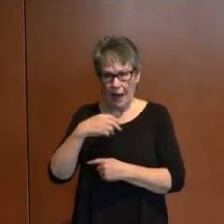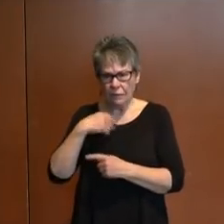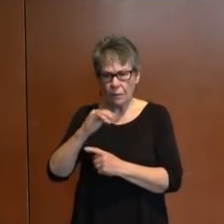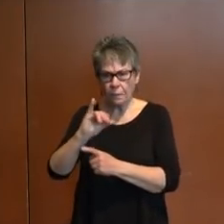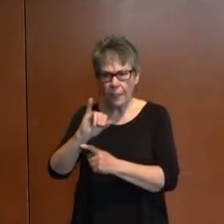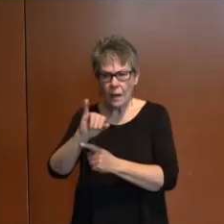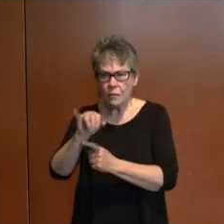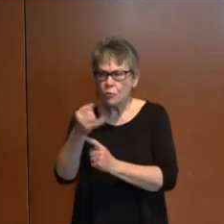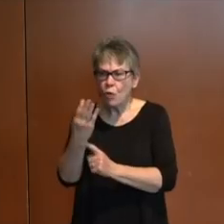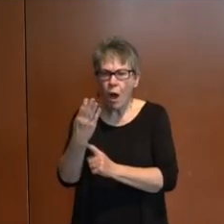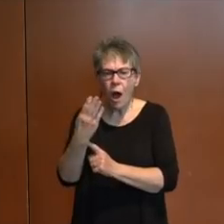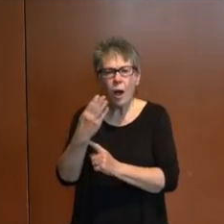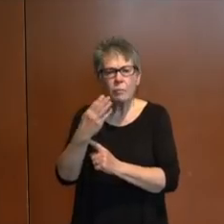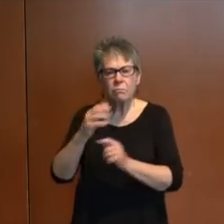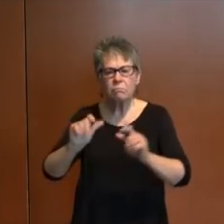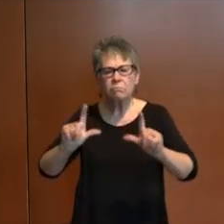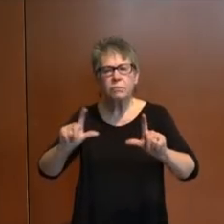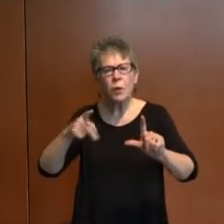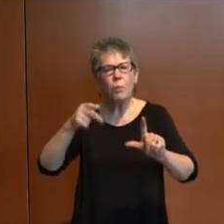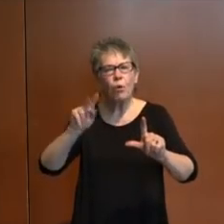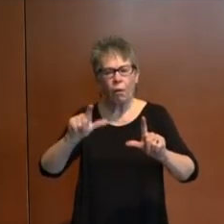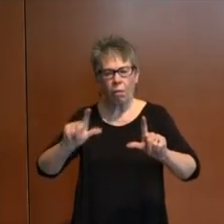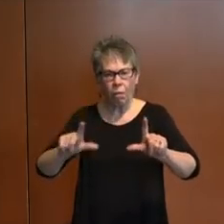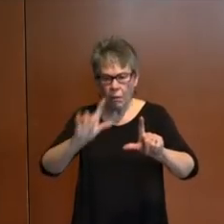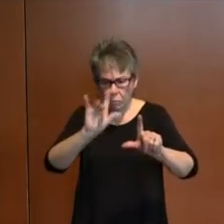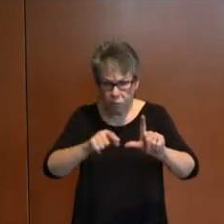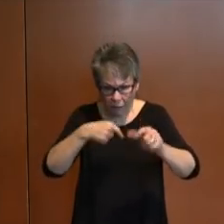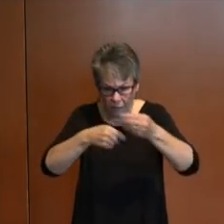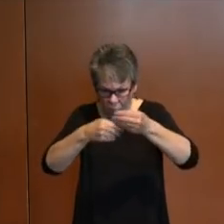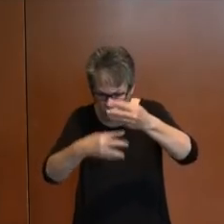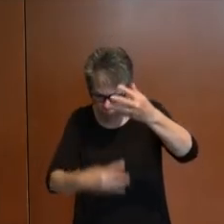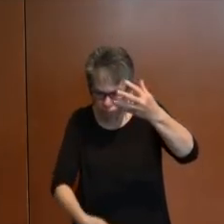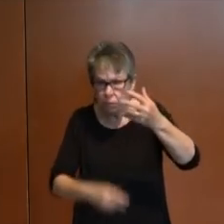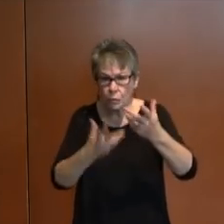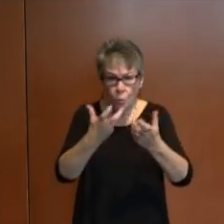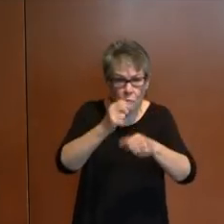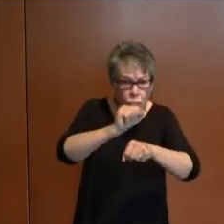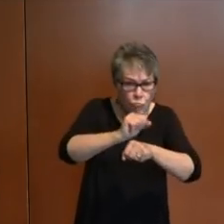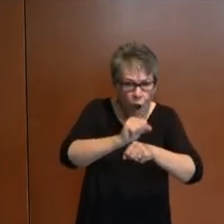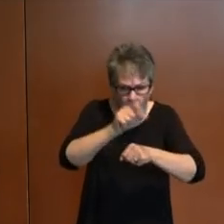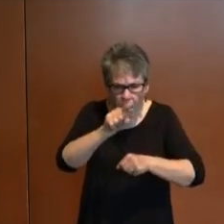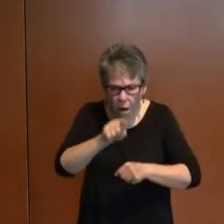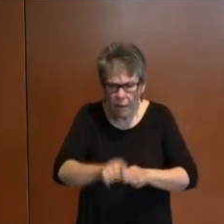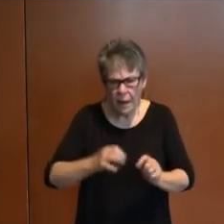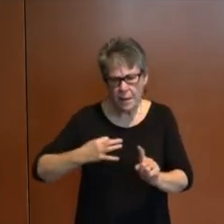employers, remains accessible through our one-stop site,